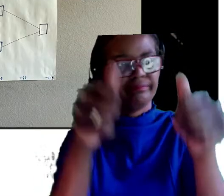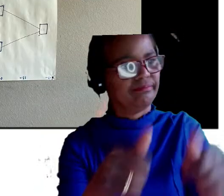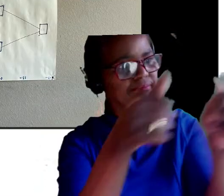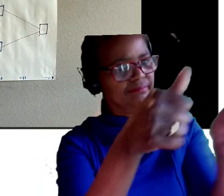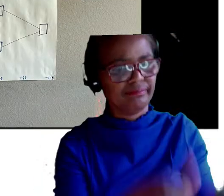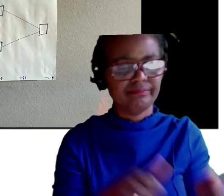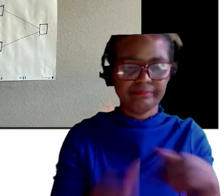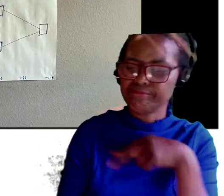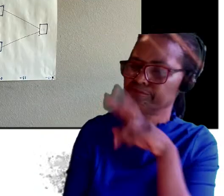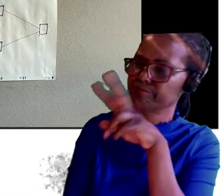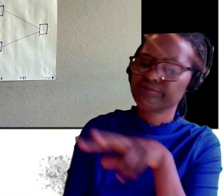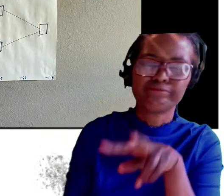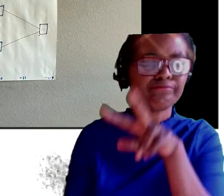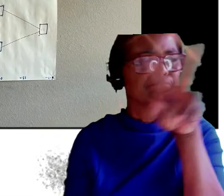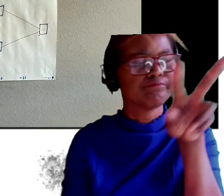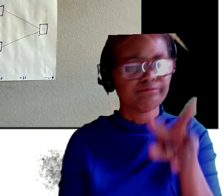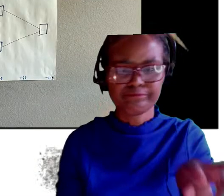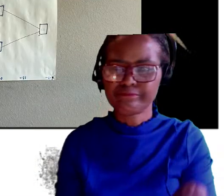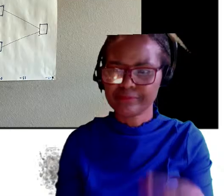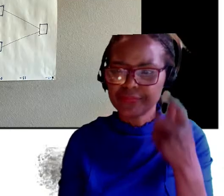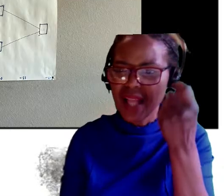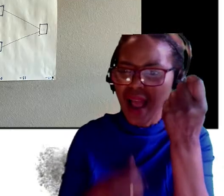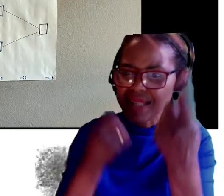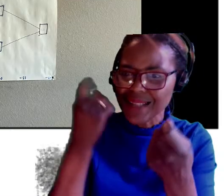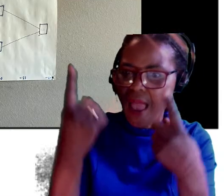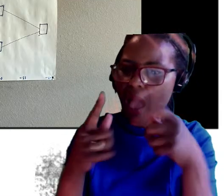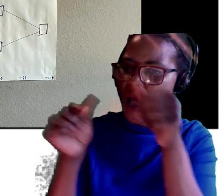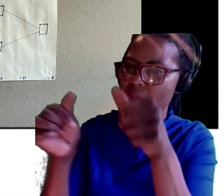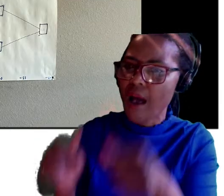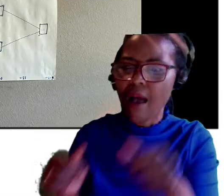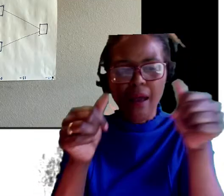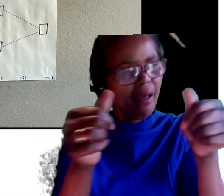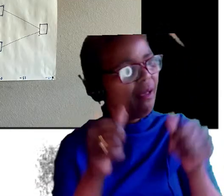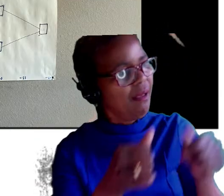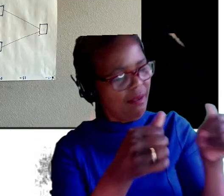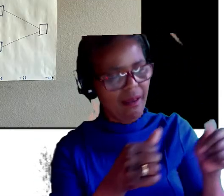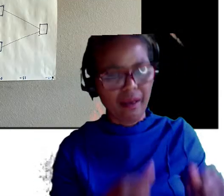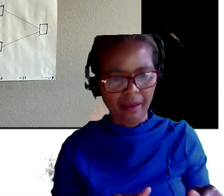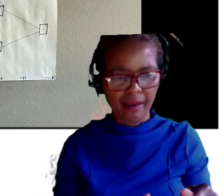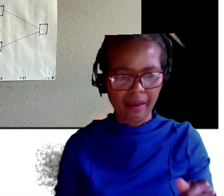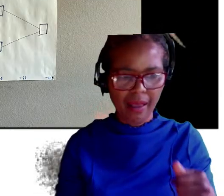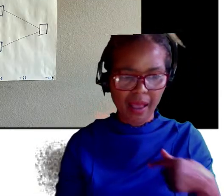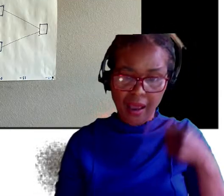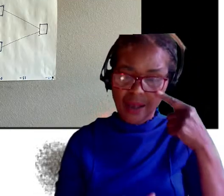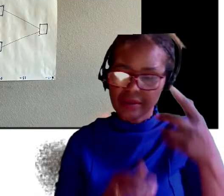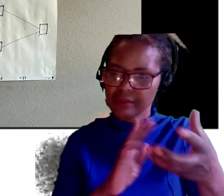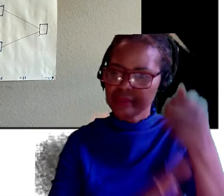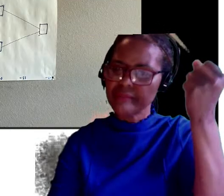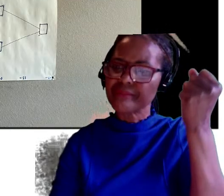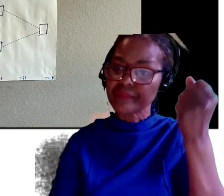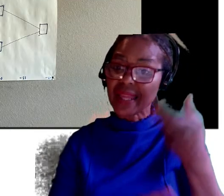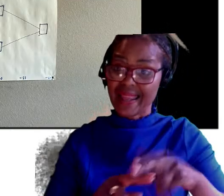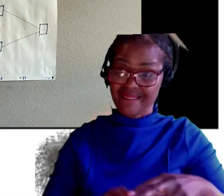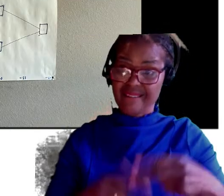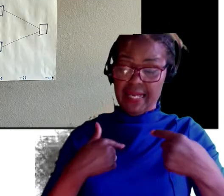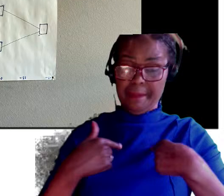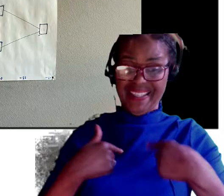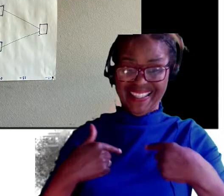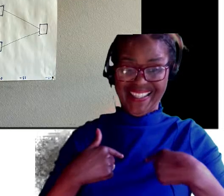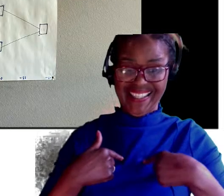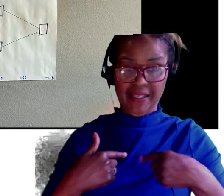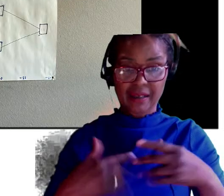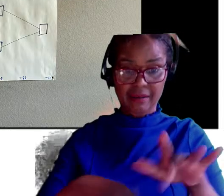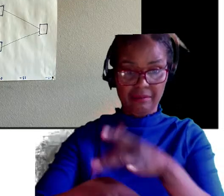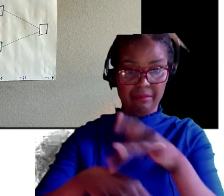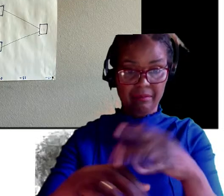this unwieldy concept. And the key discovery for me was that if I was going to present something where the